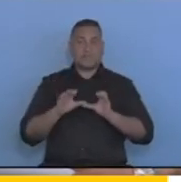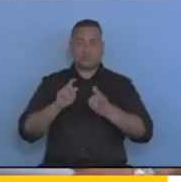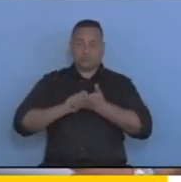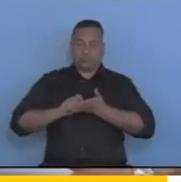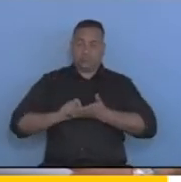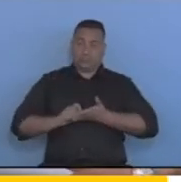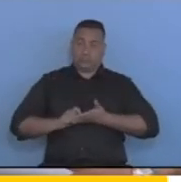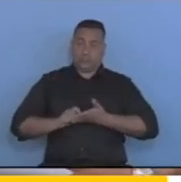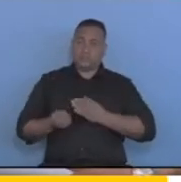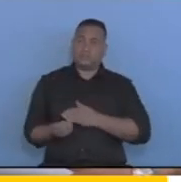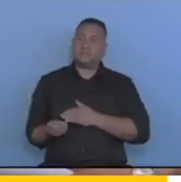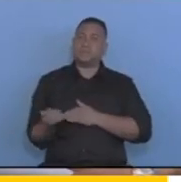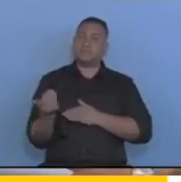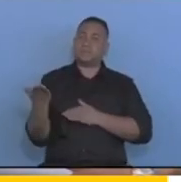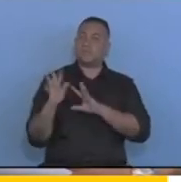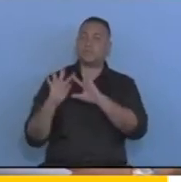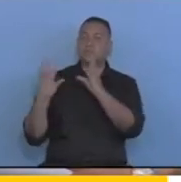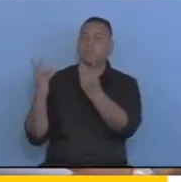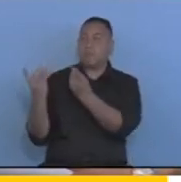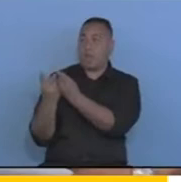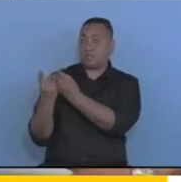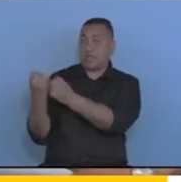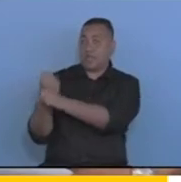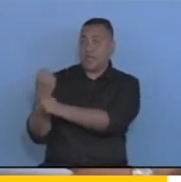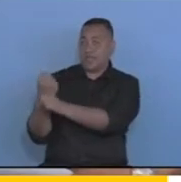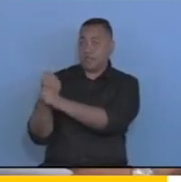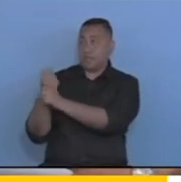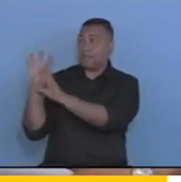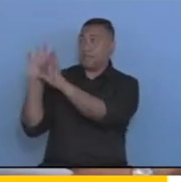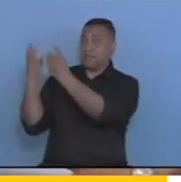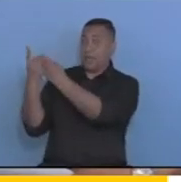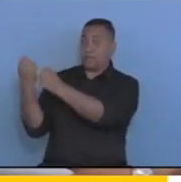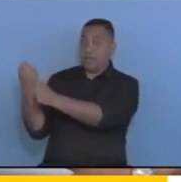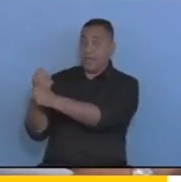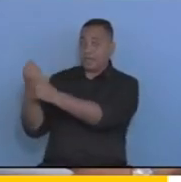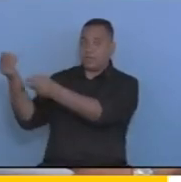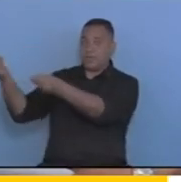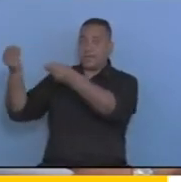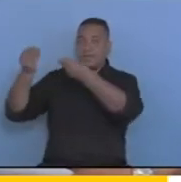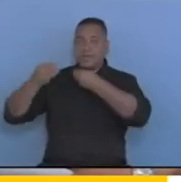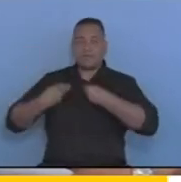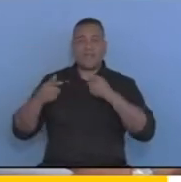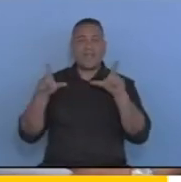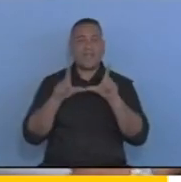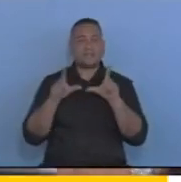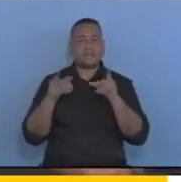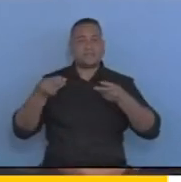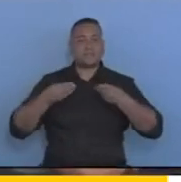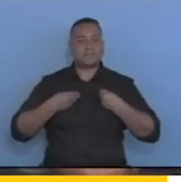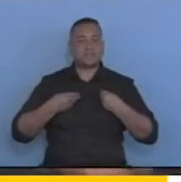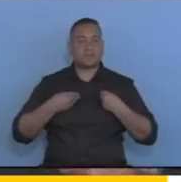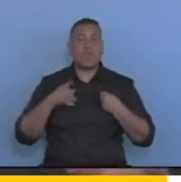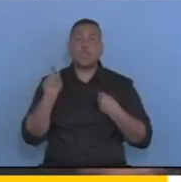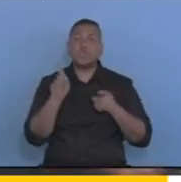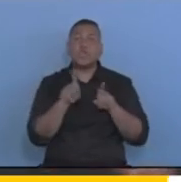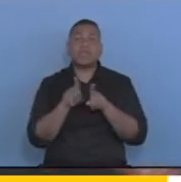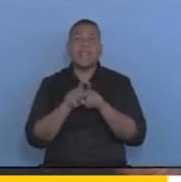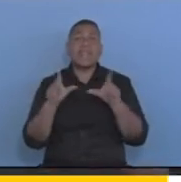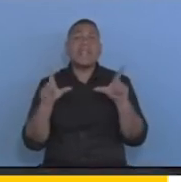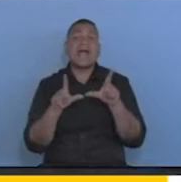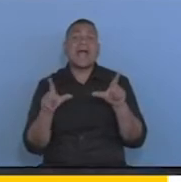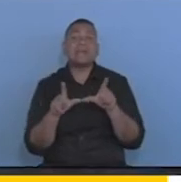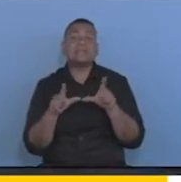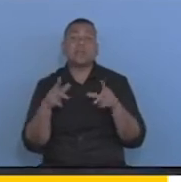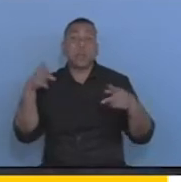Department of Labor, and they will provide you with a license. Not a license to kill, it's a license to work.